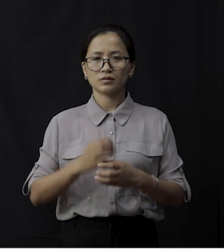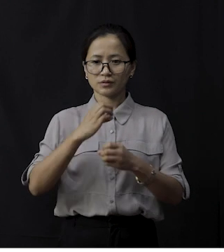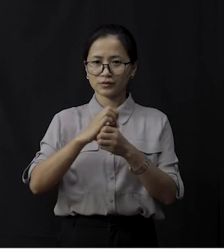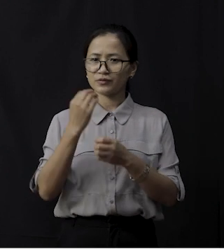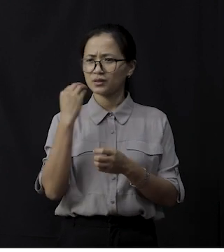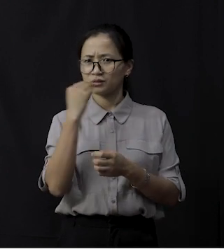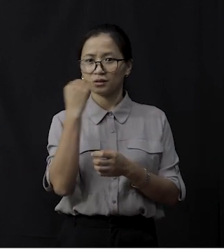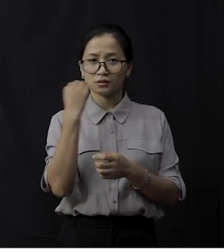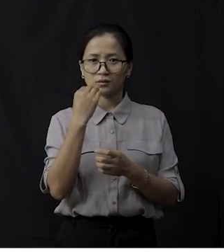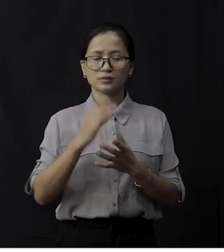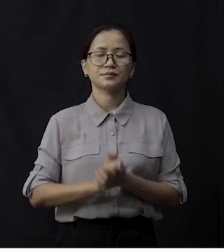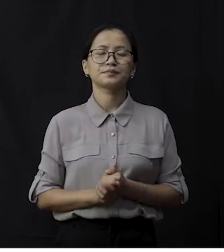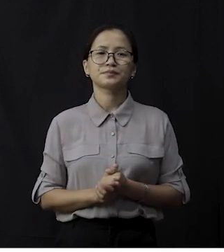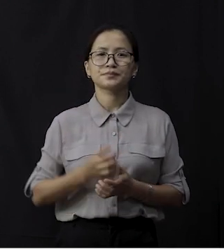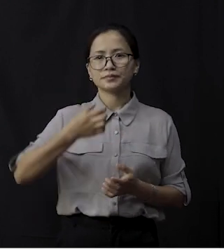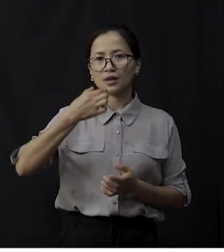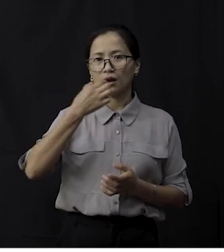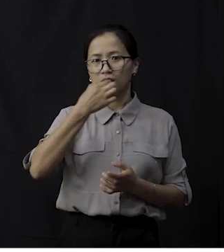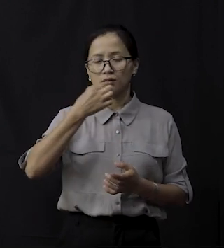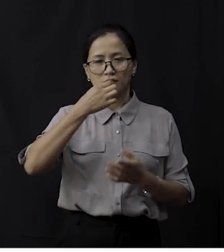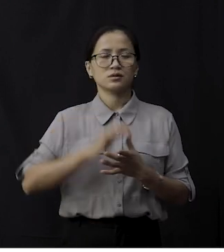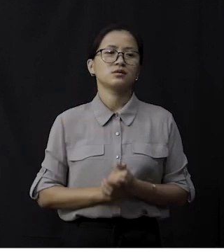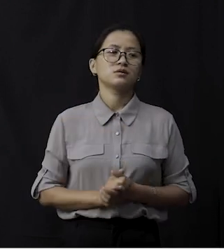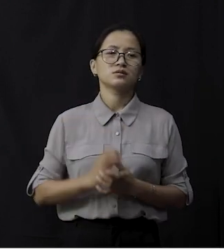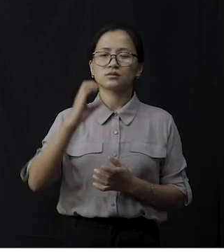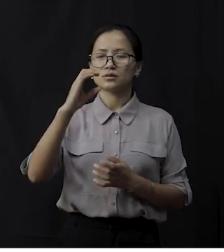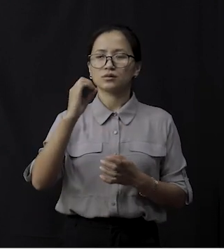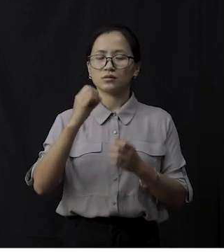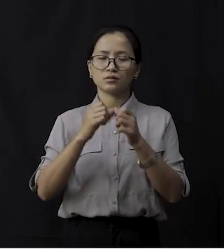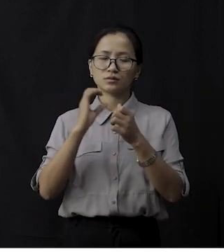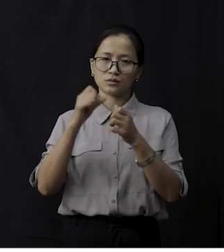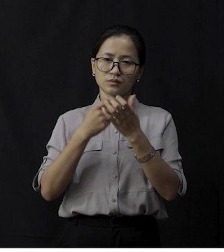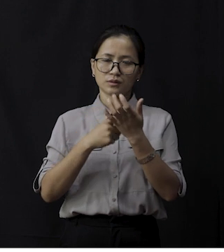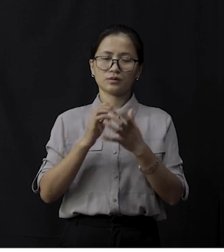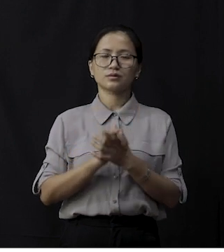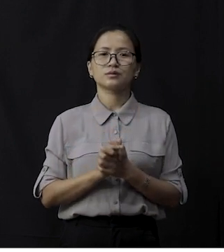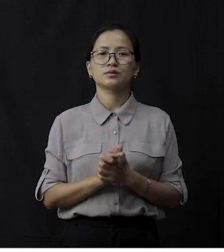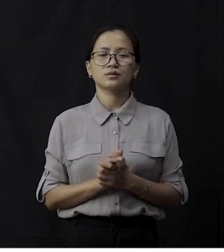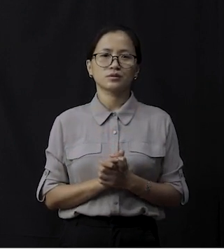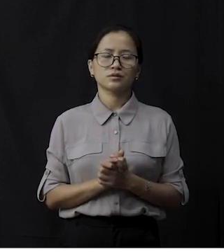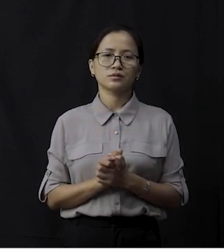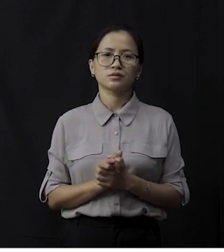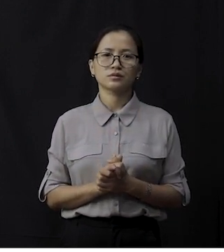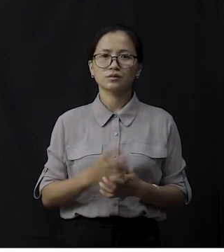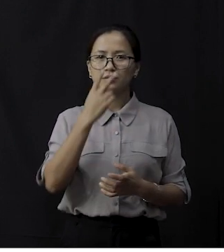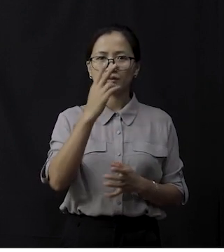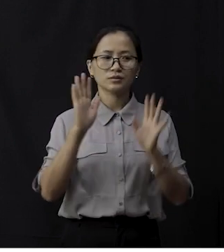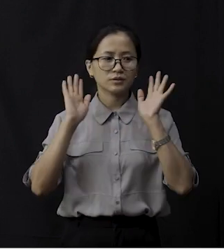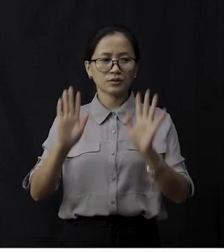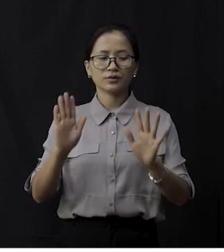chocolate-filled cookies. So it all came from this cocoa beans. Then you have, see,